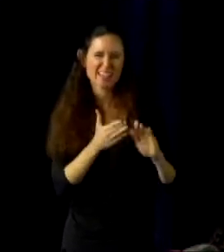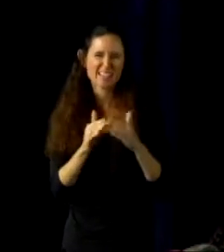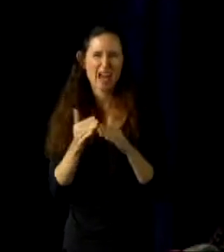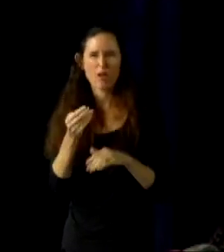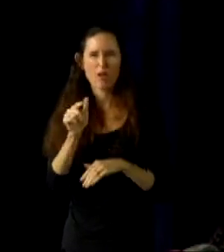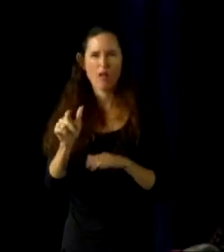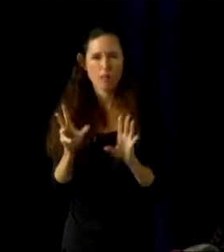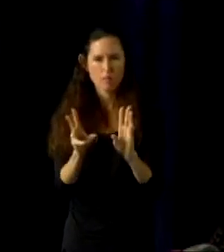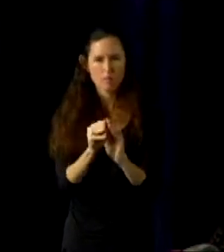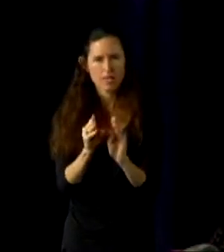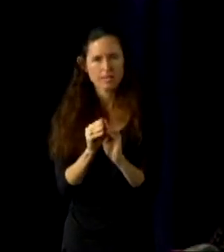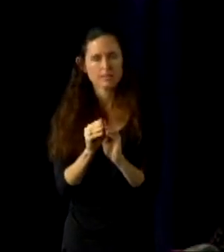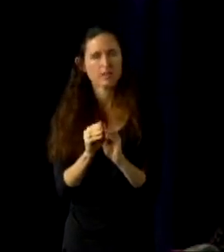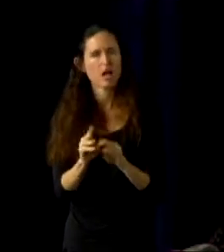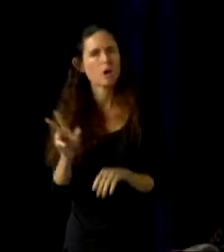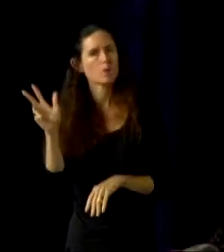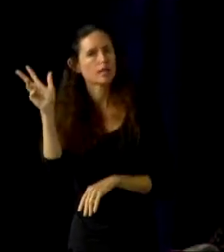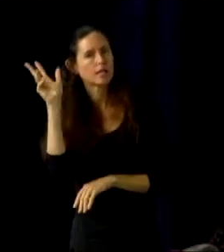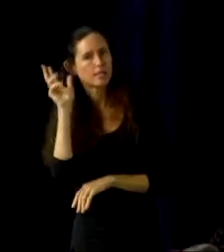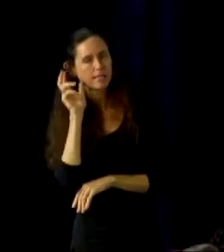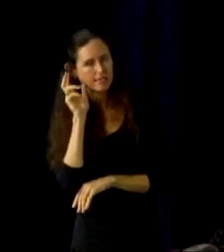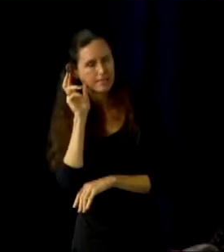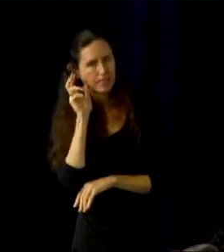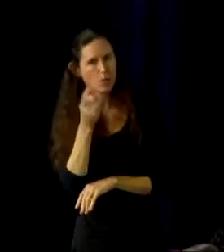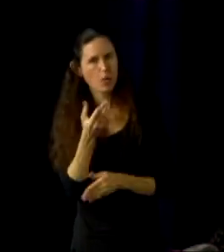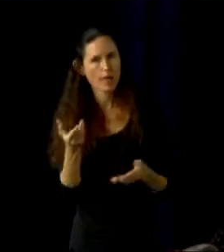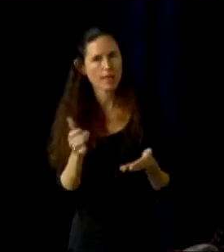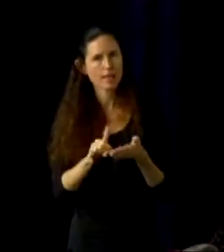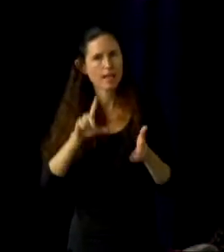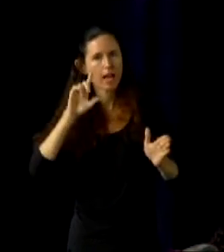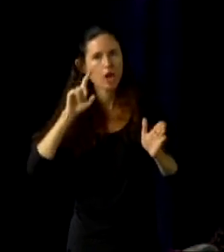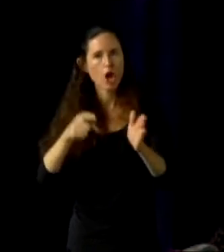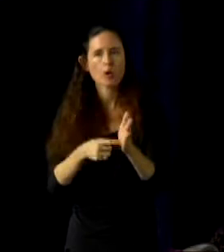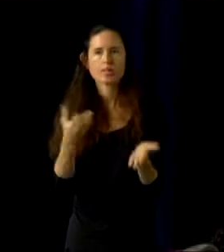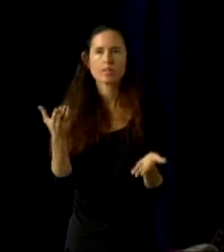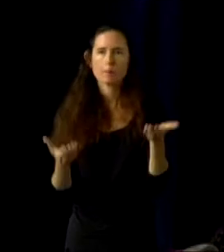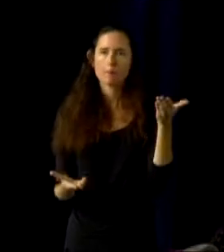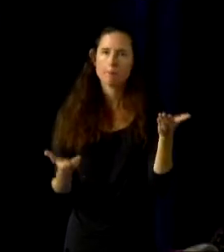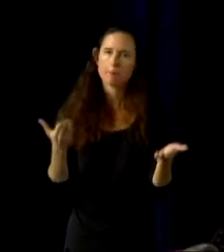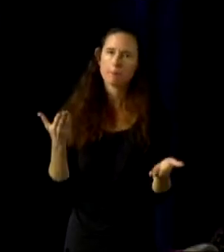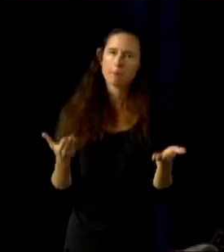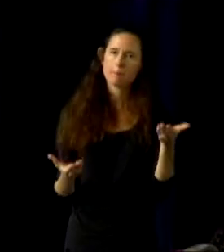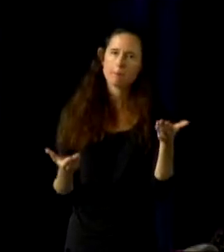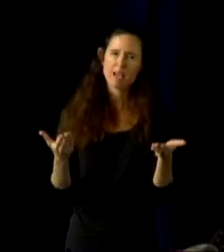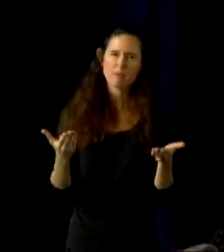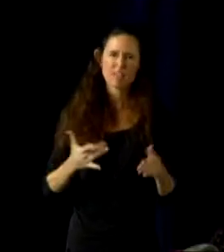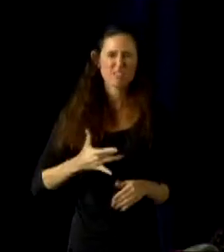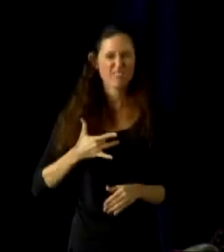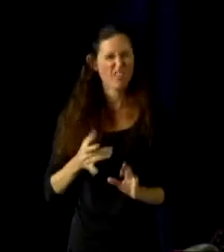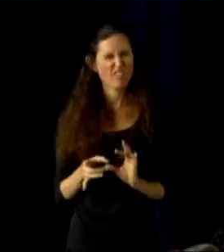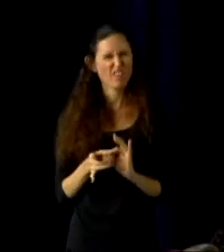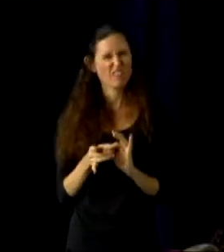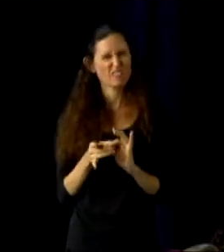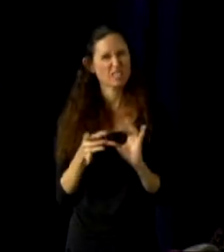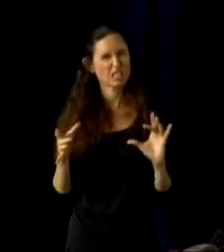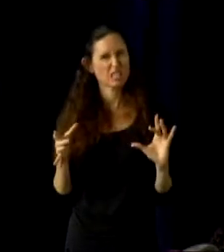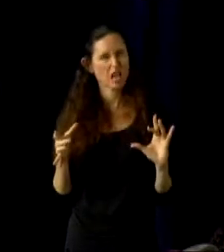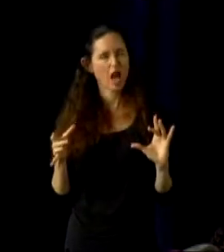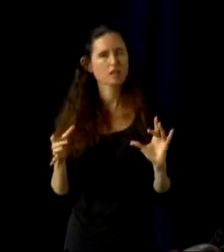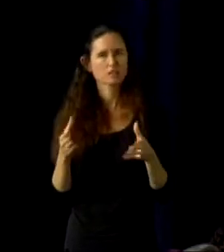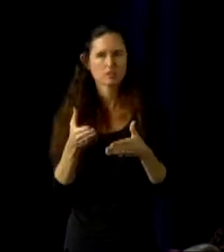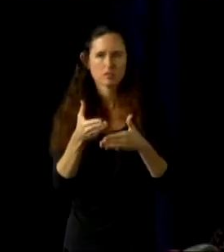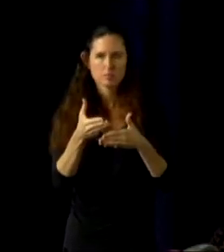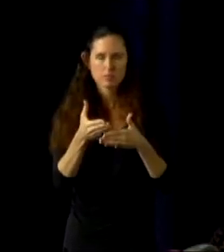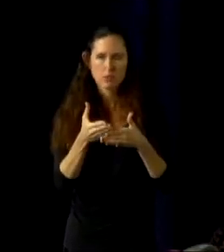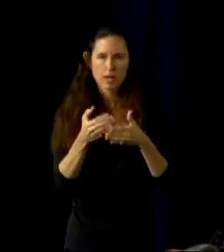and listening, and one of the things that I picked up on was that maybe there had been some feeling of disconnectedness between